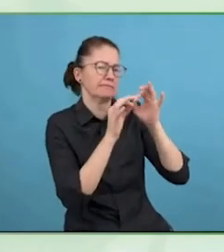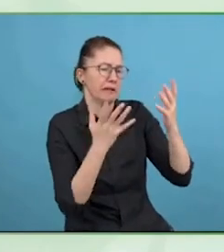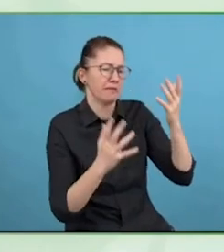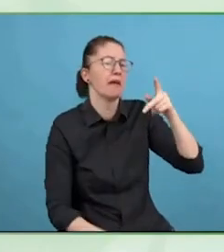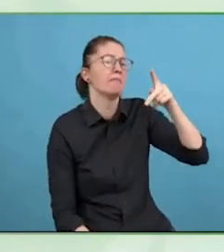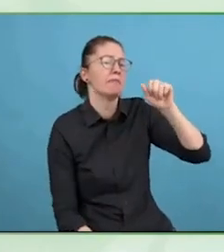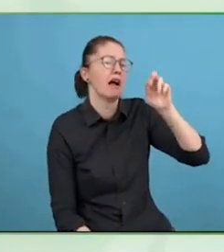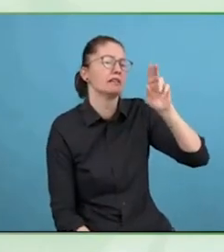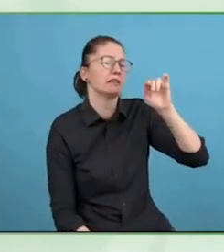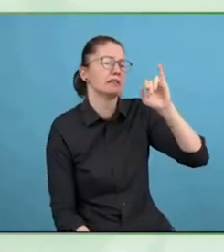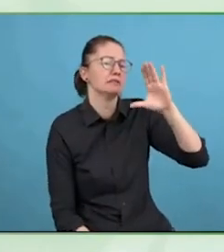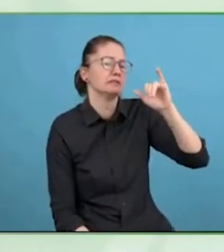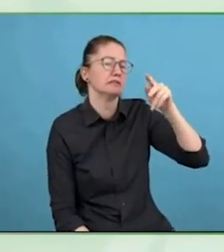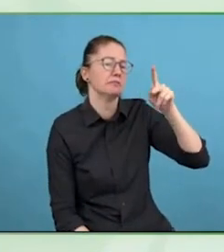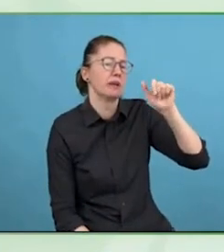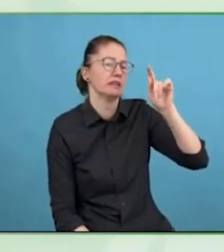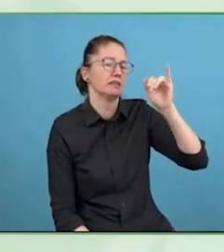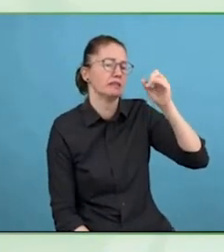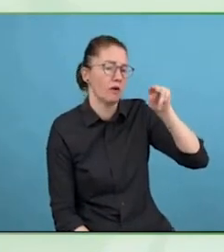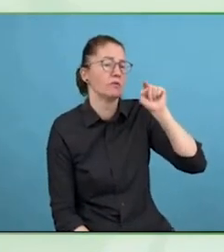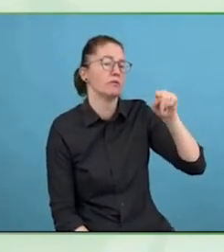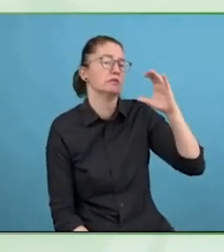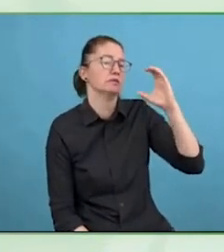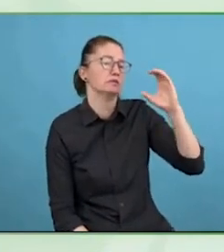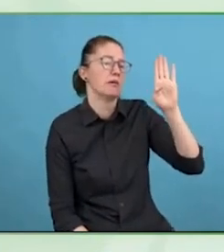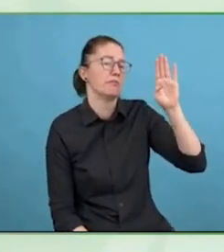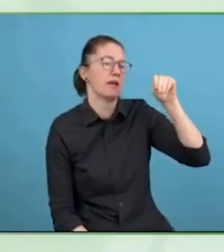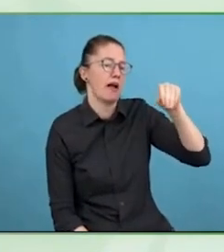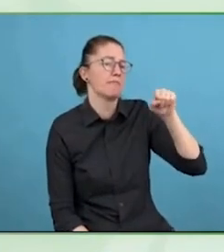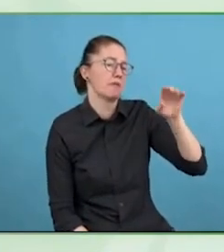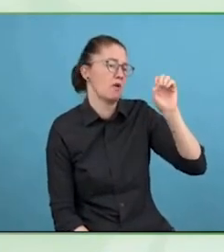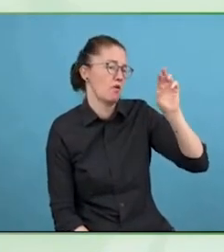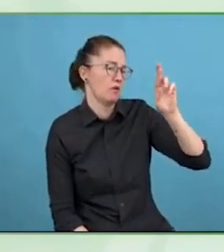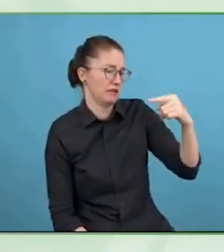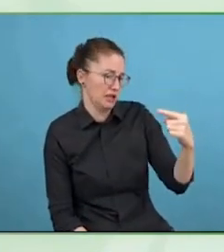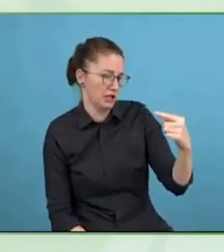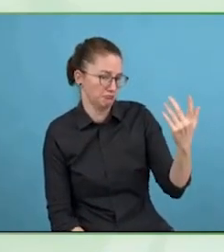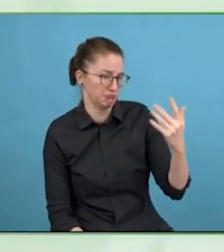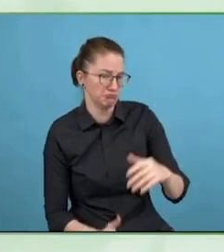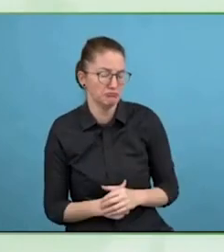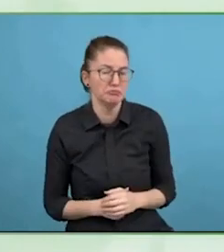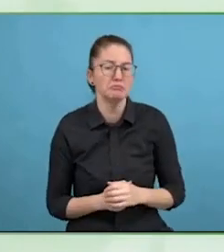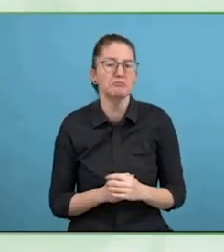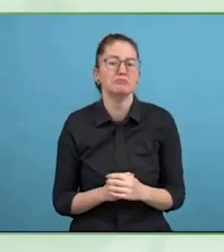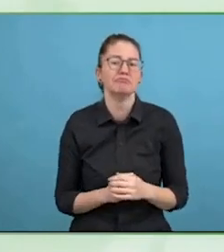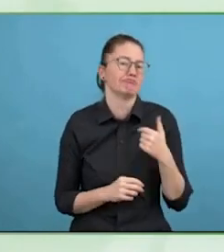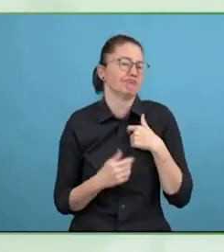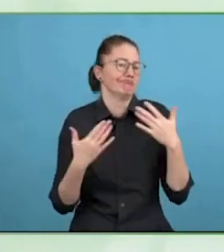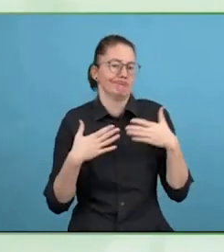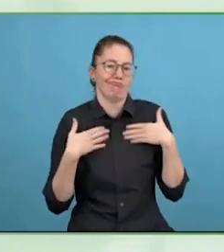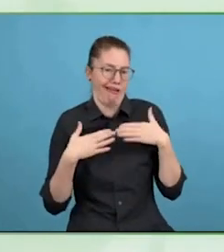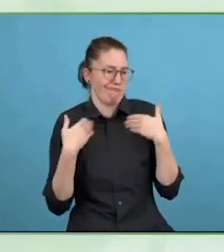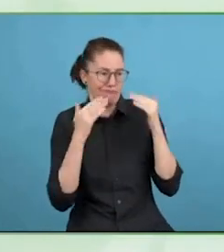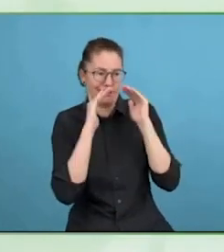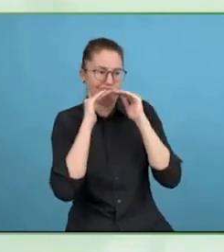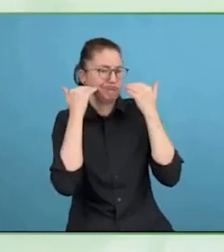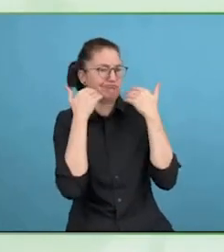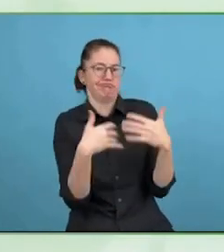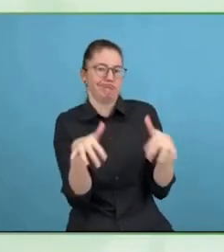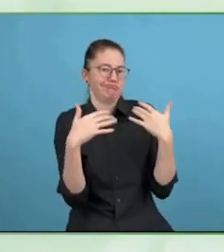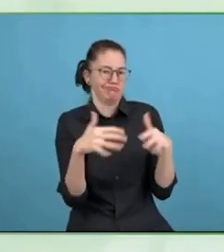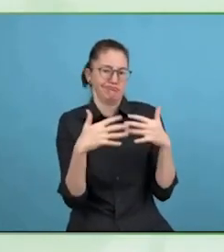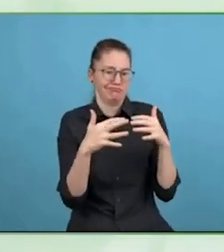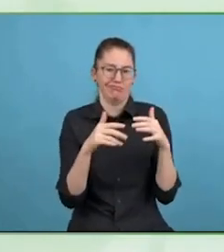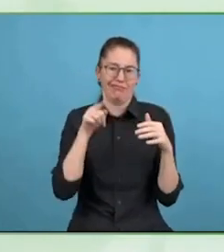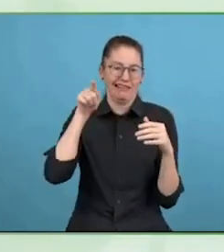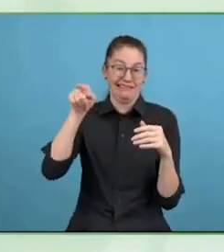who is specializing in accessibility. So it's really easy to look at, and